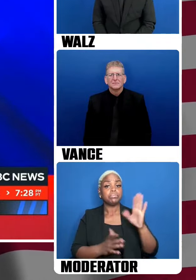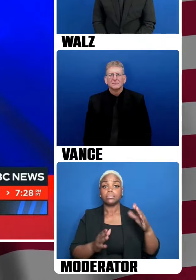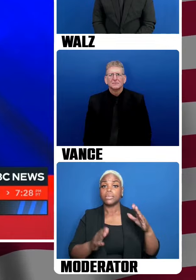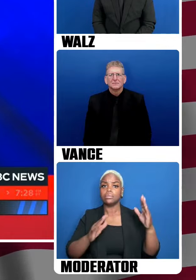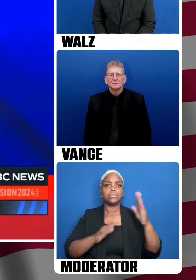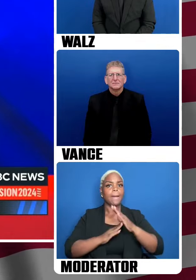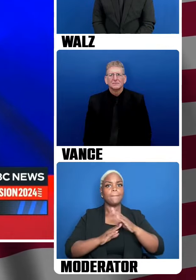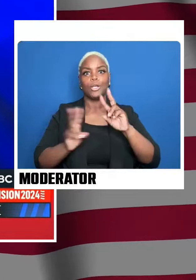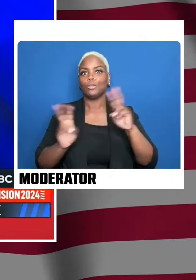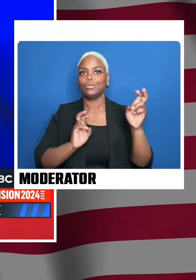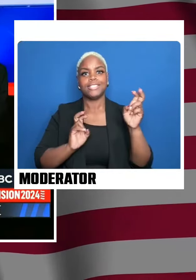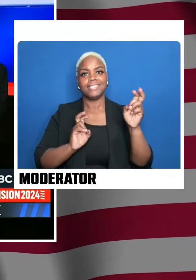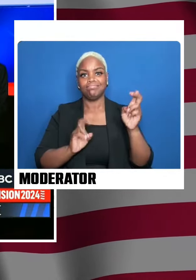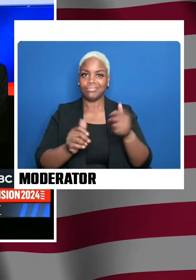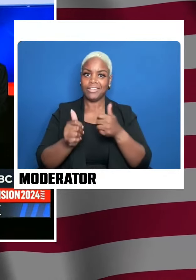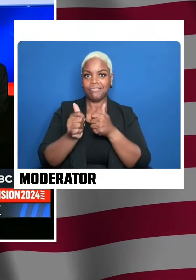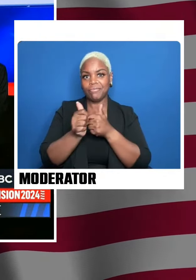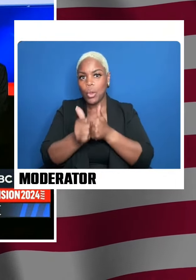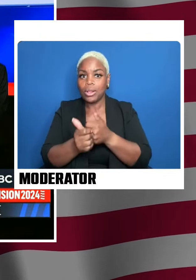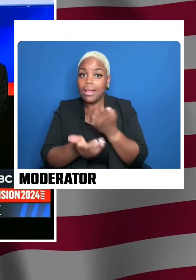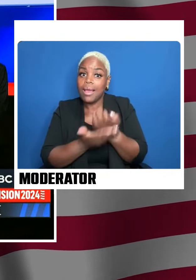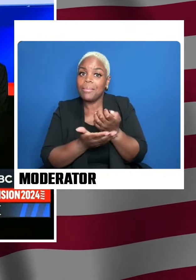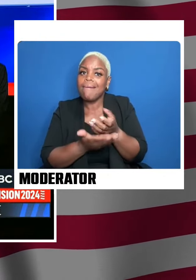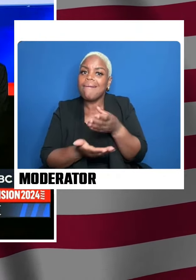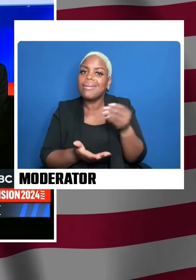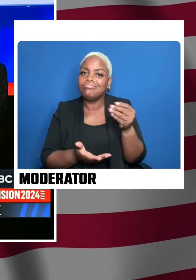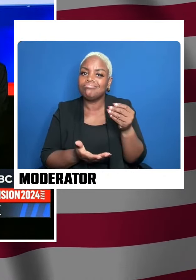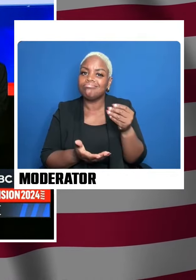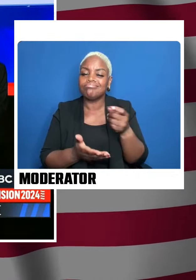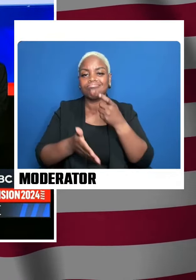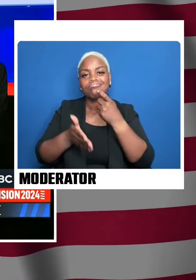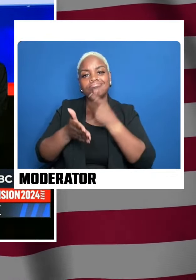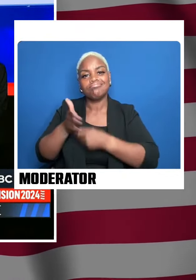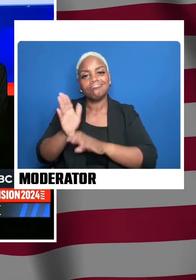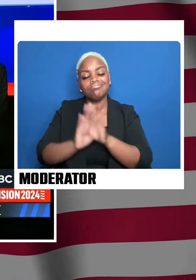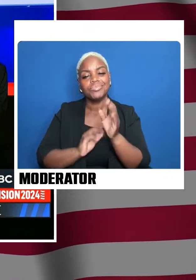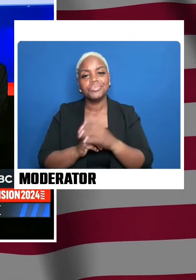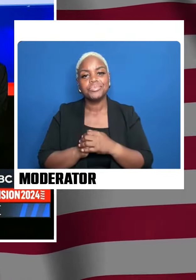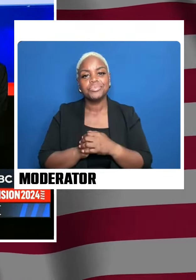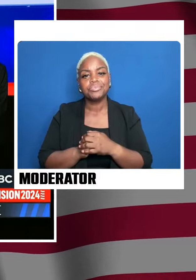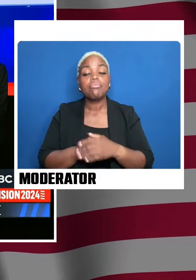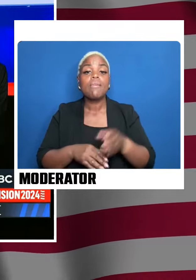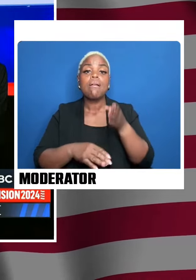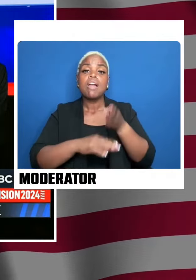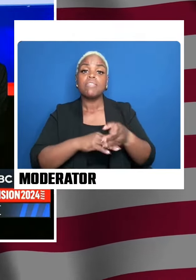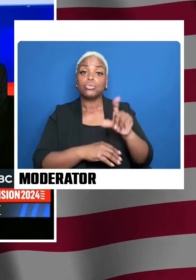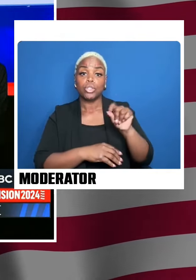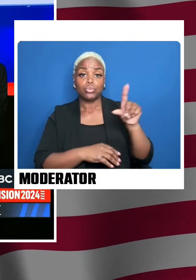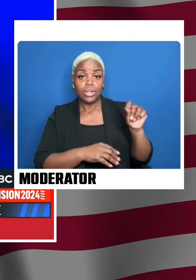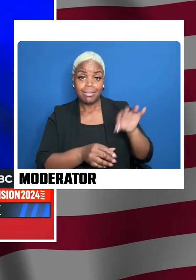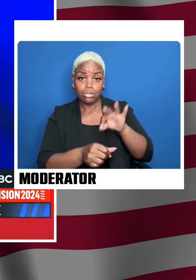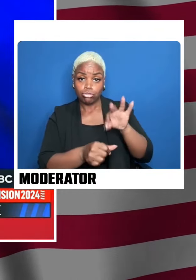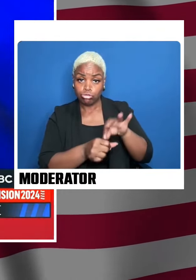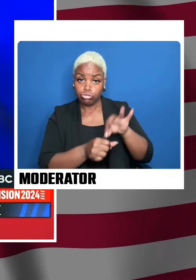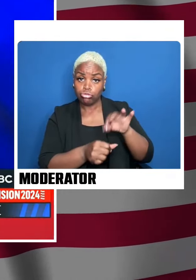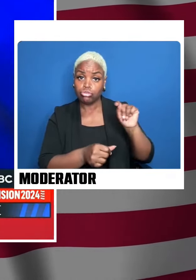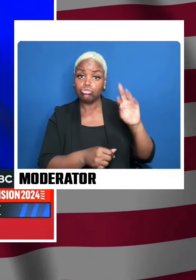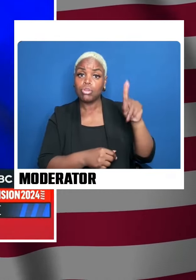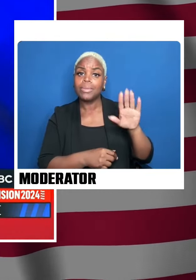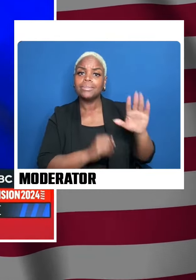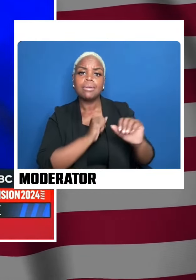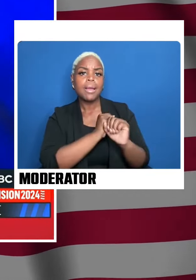the 2020 election, President Trump's campaign and others filed 62 lawsuits contesting the results.